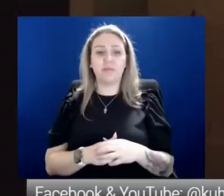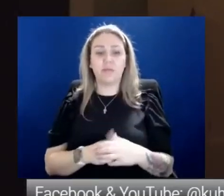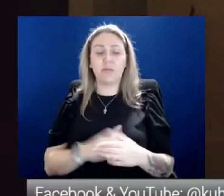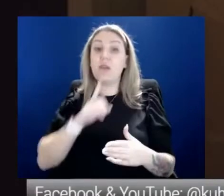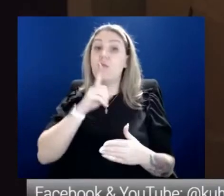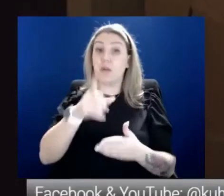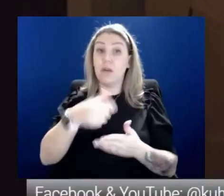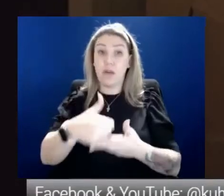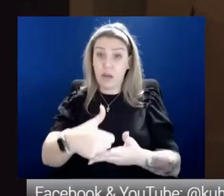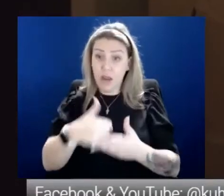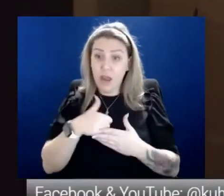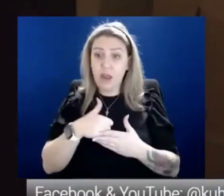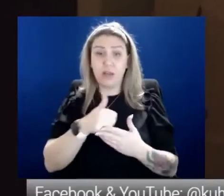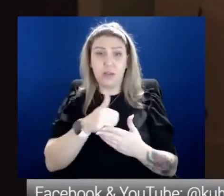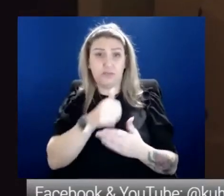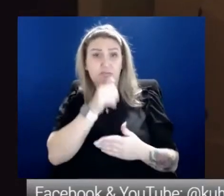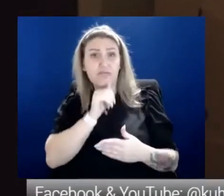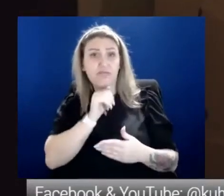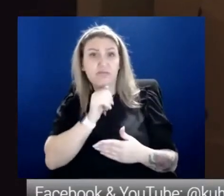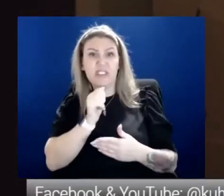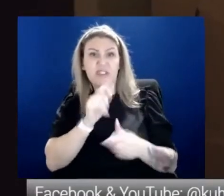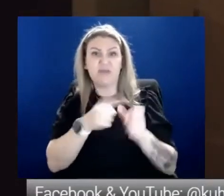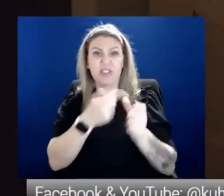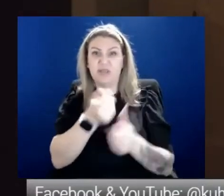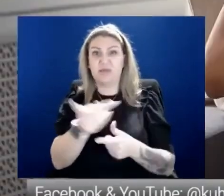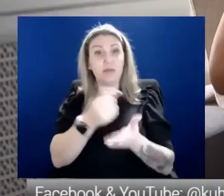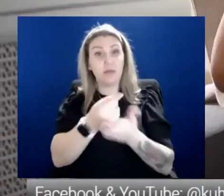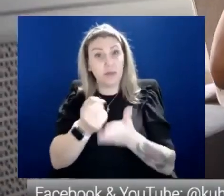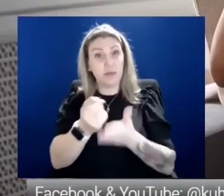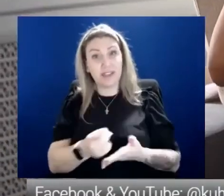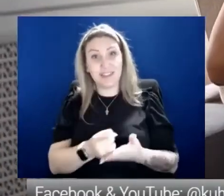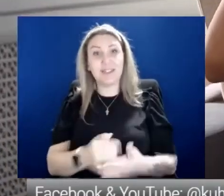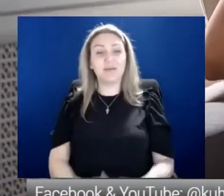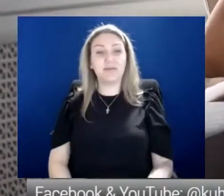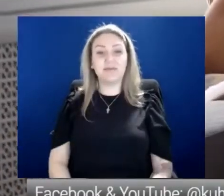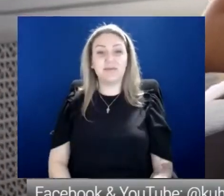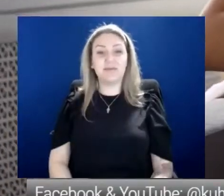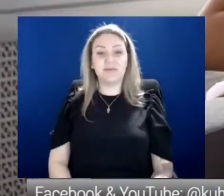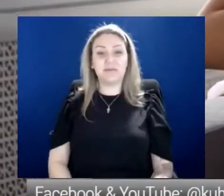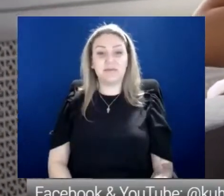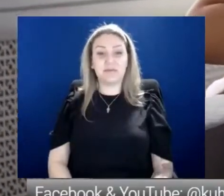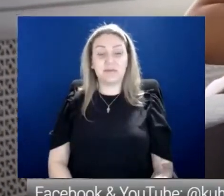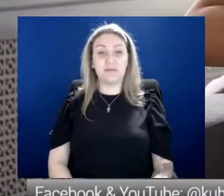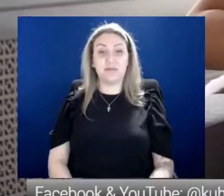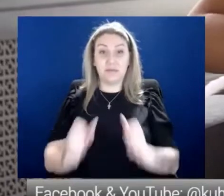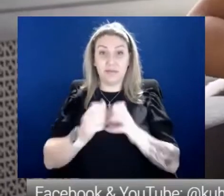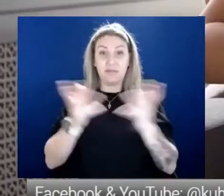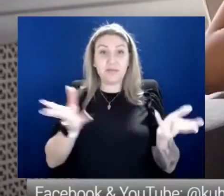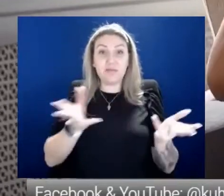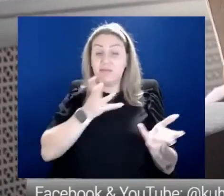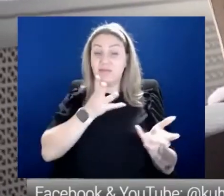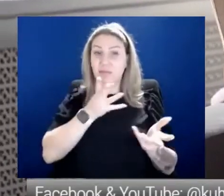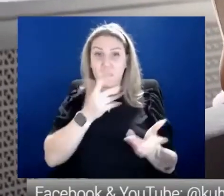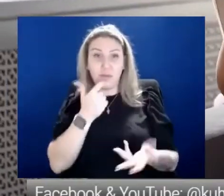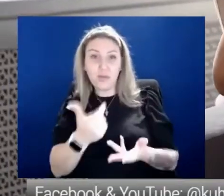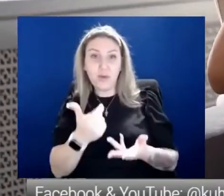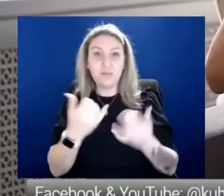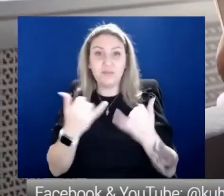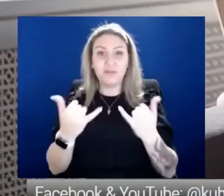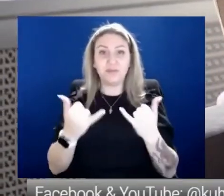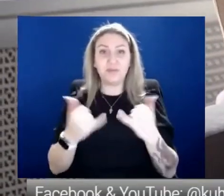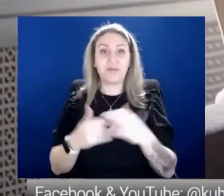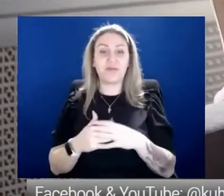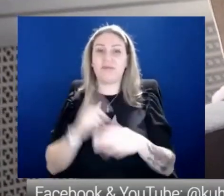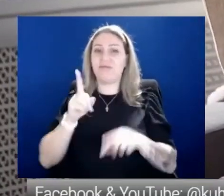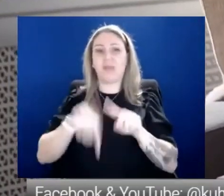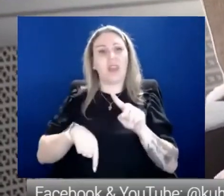get through, the first few weeks for sure. There's so many moms who are watching right now who can't breastfeed,